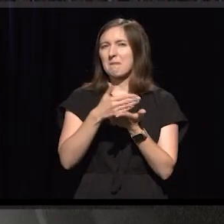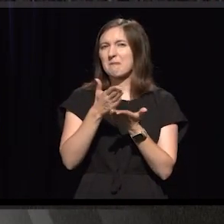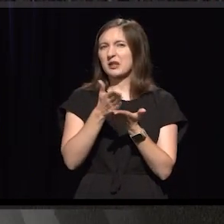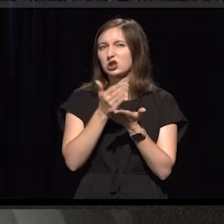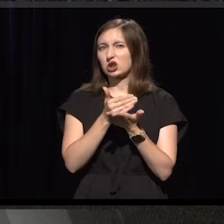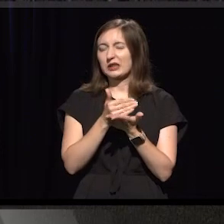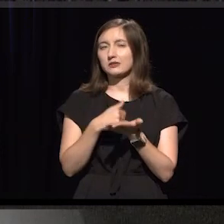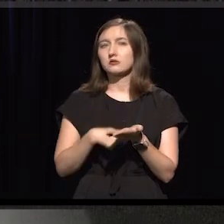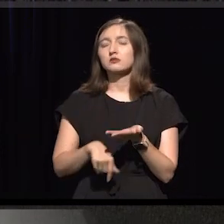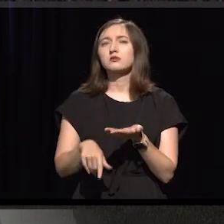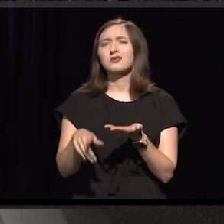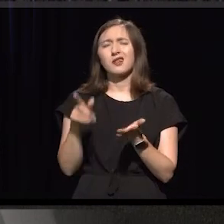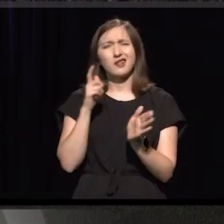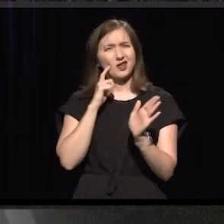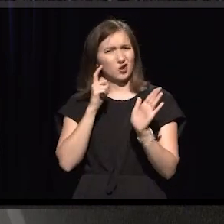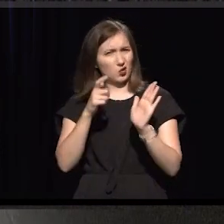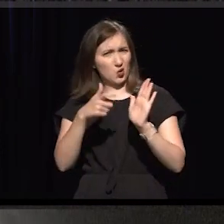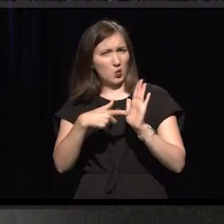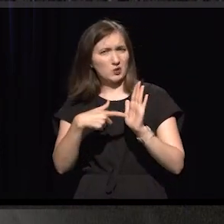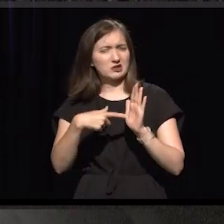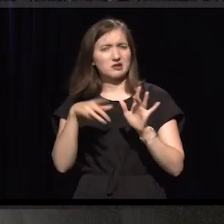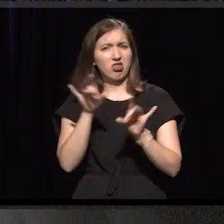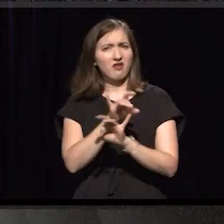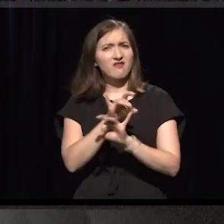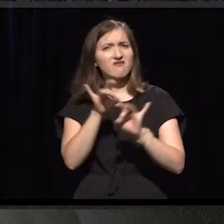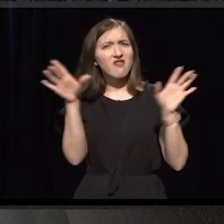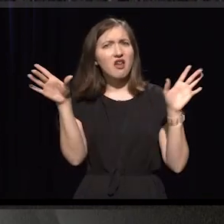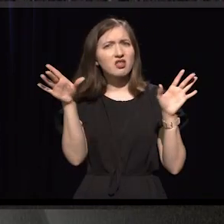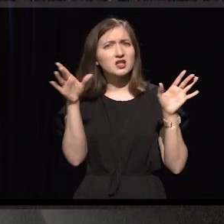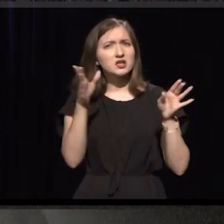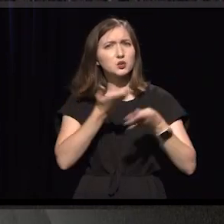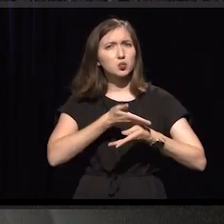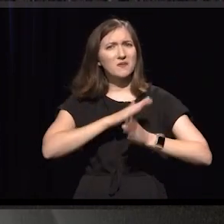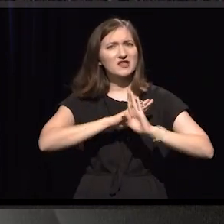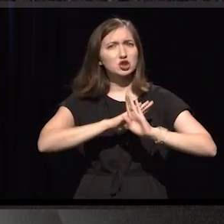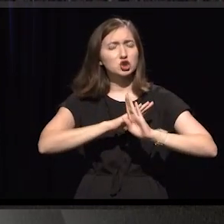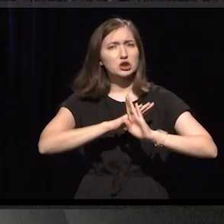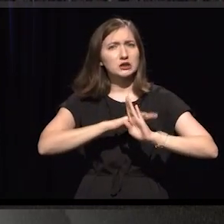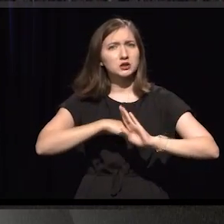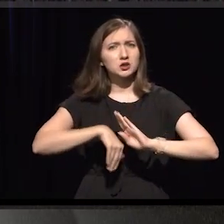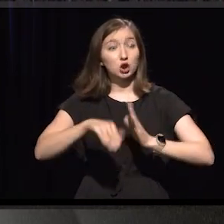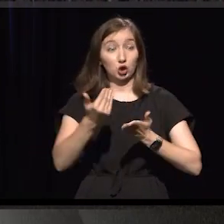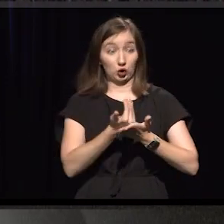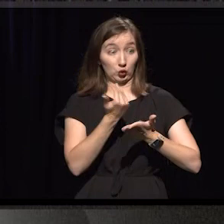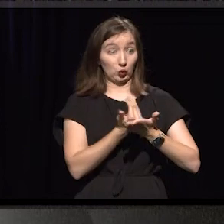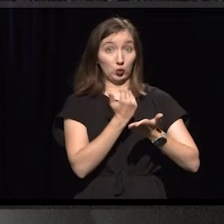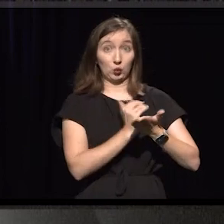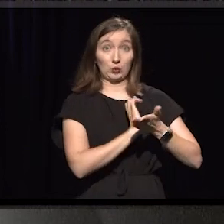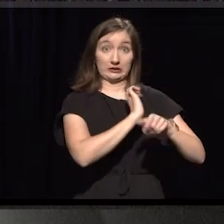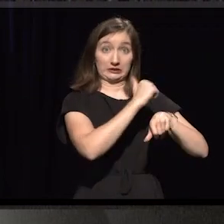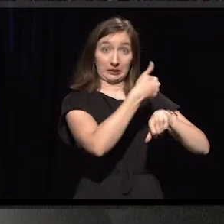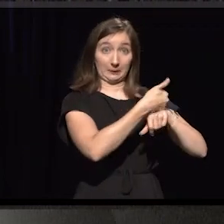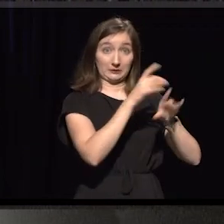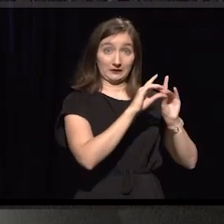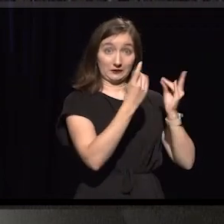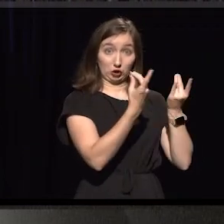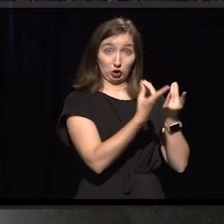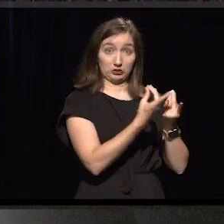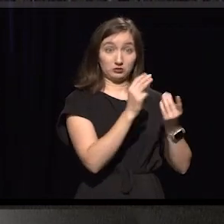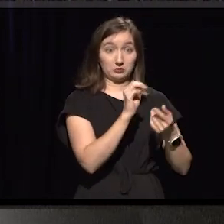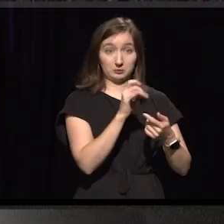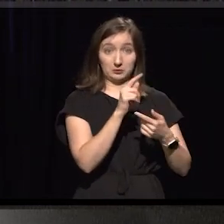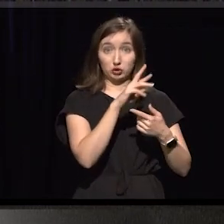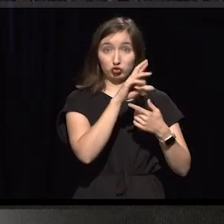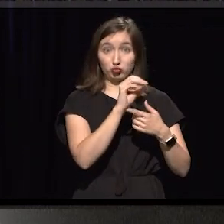stood out to me was the violence prevention, the new division created in Metro Health, the reallocation of officers